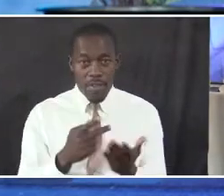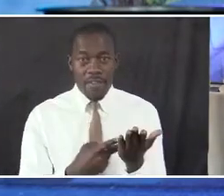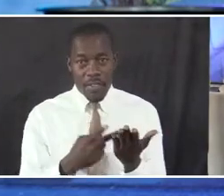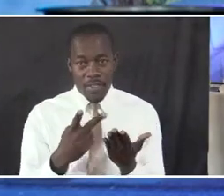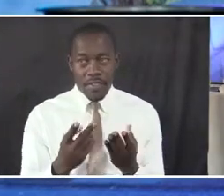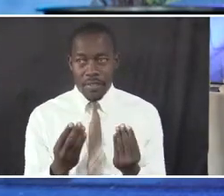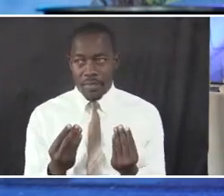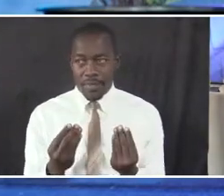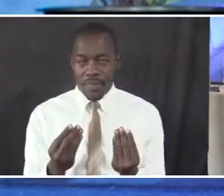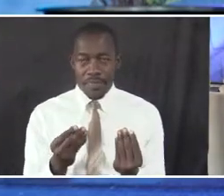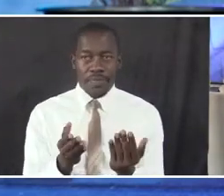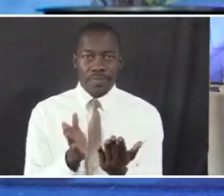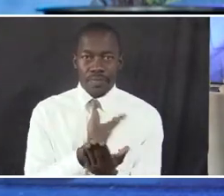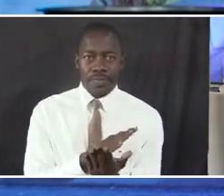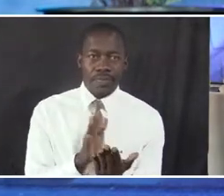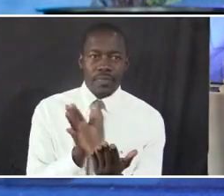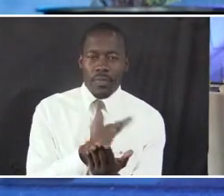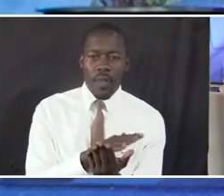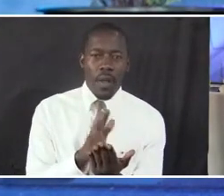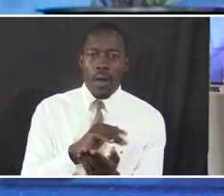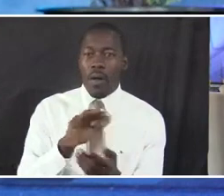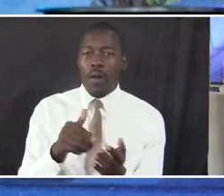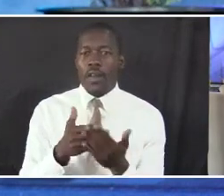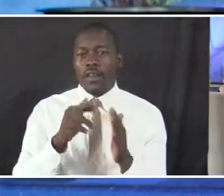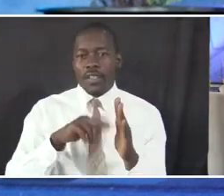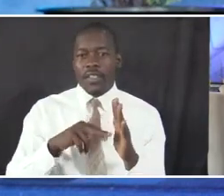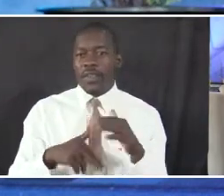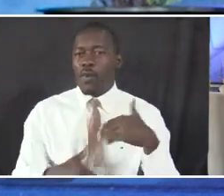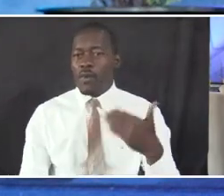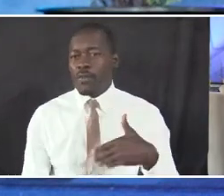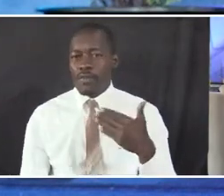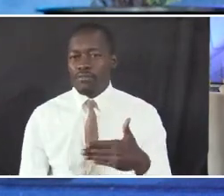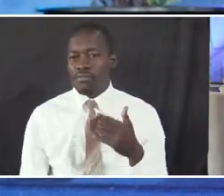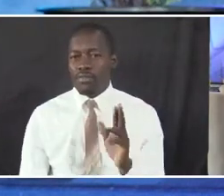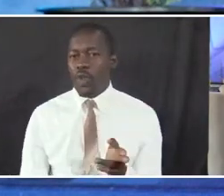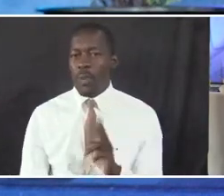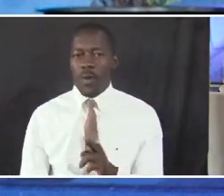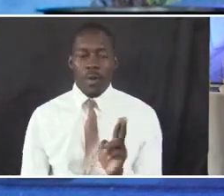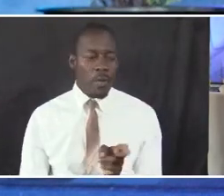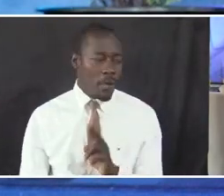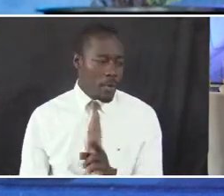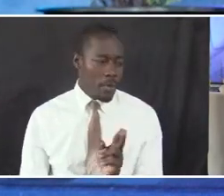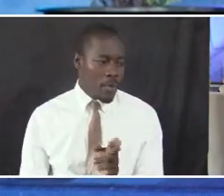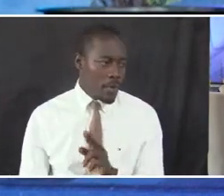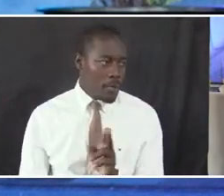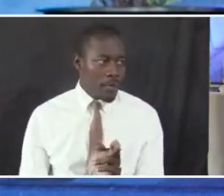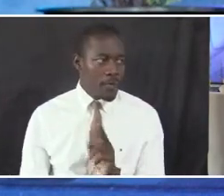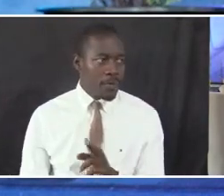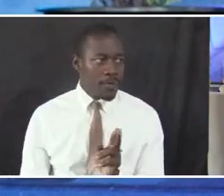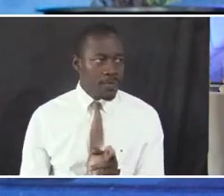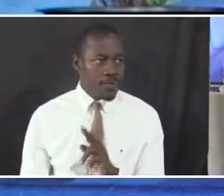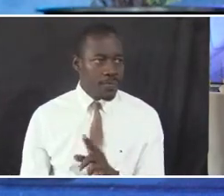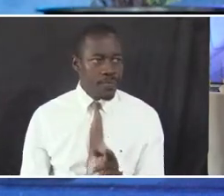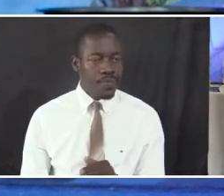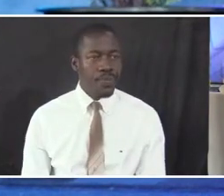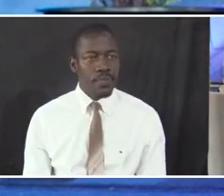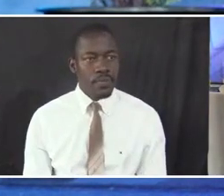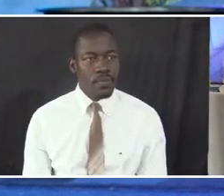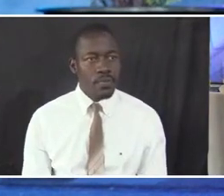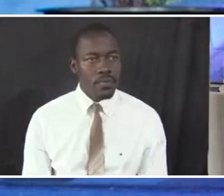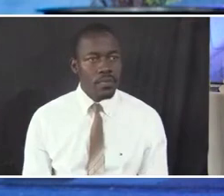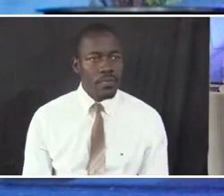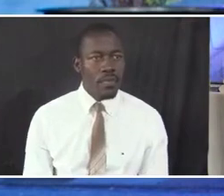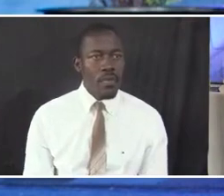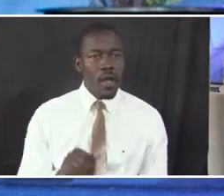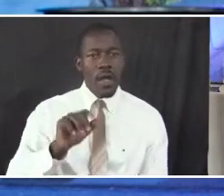if we have been attending church, we would have been able to read in our kindergarten and every other. The